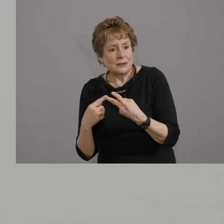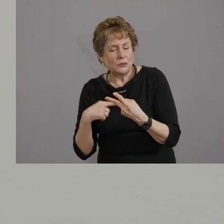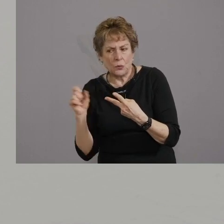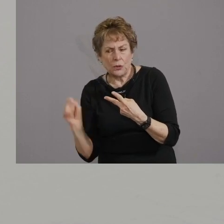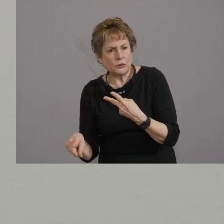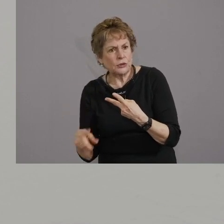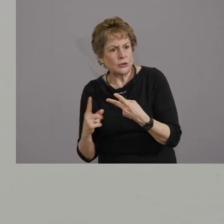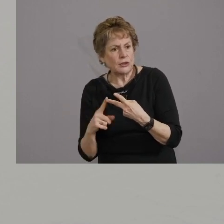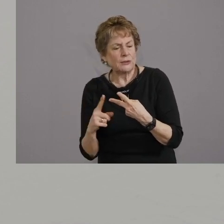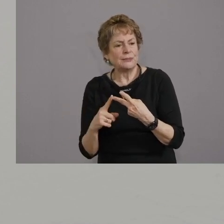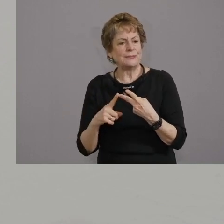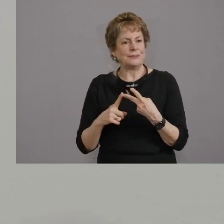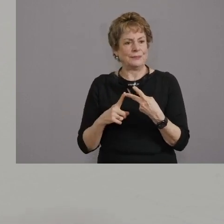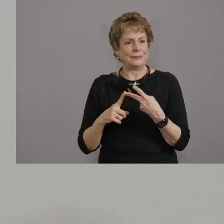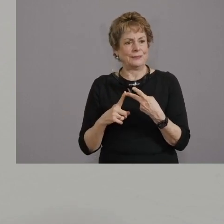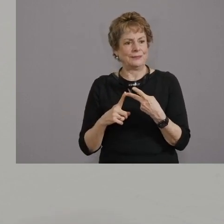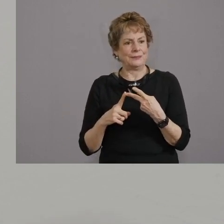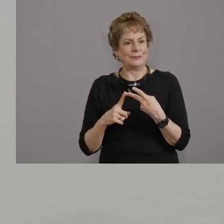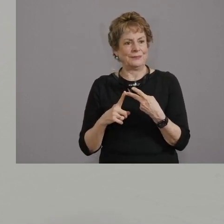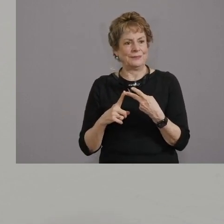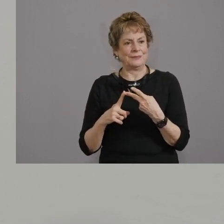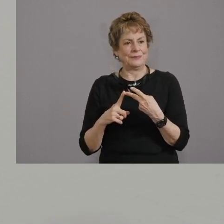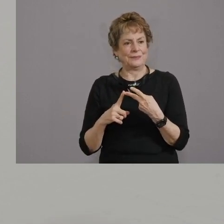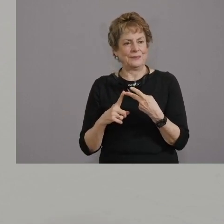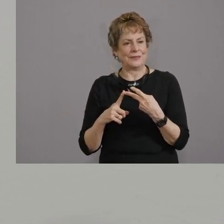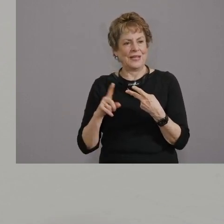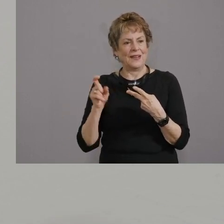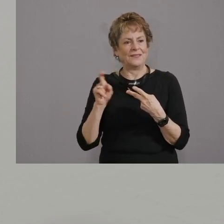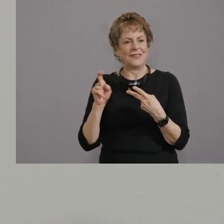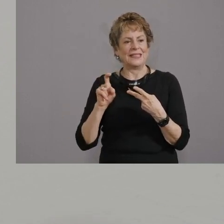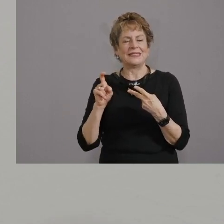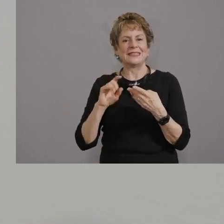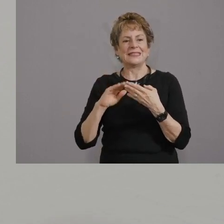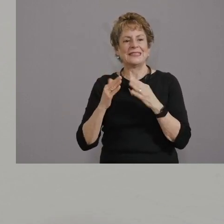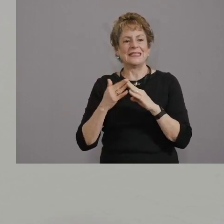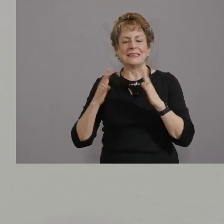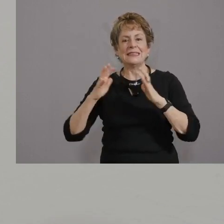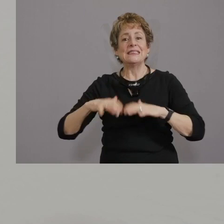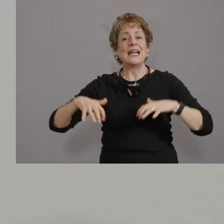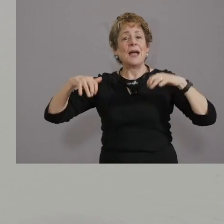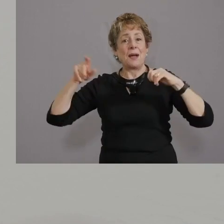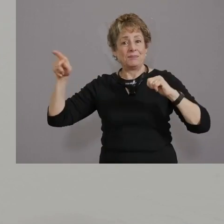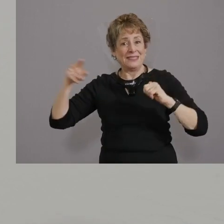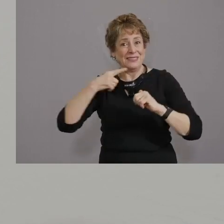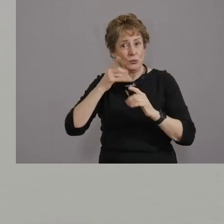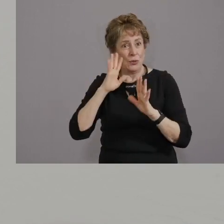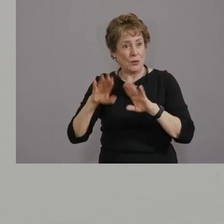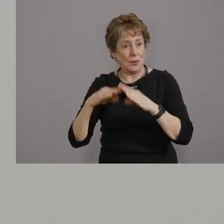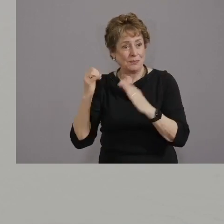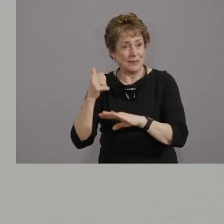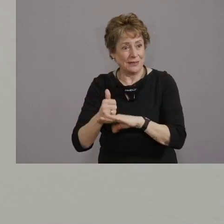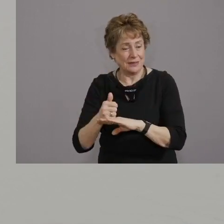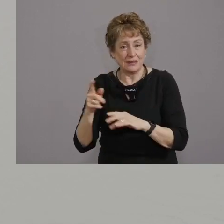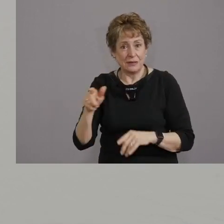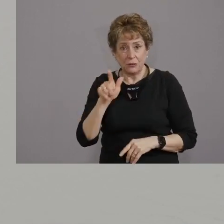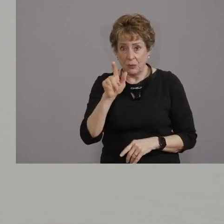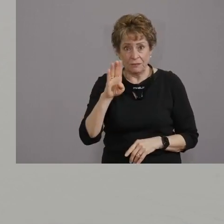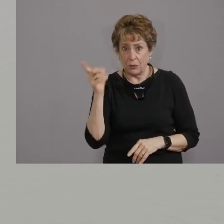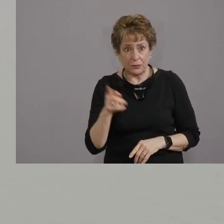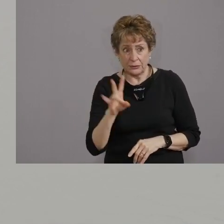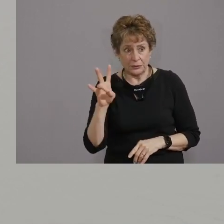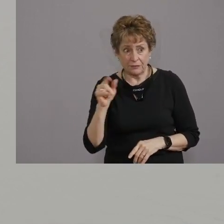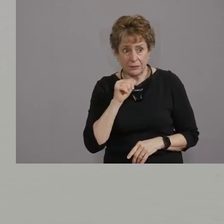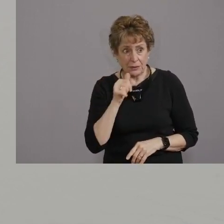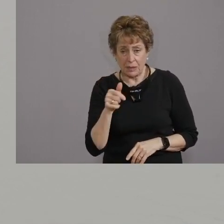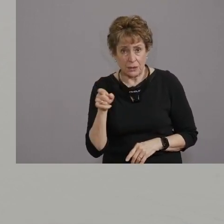announcement of the Phoenix Municipal Stadium, we're being told that it is not a 24/7 distribution site. So if you could provide